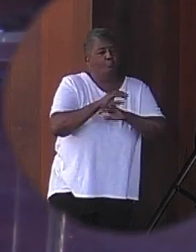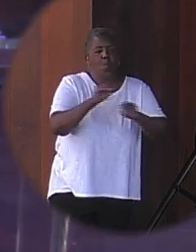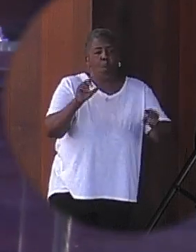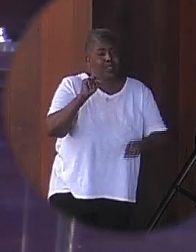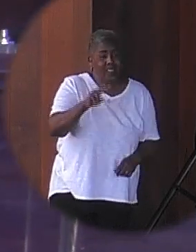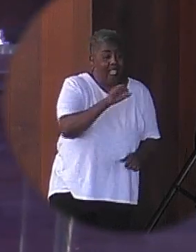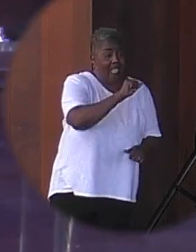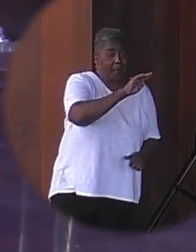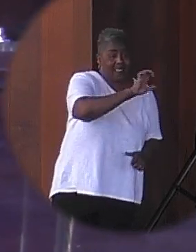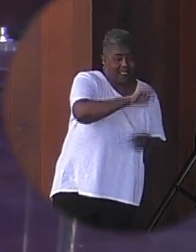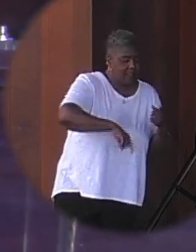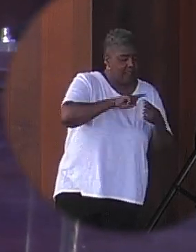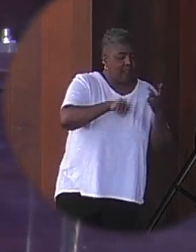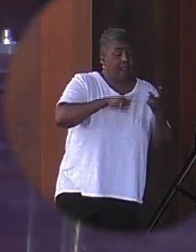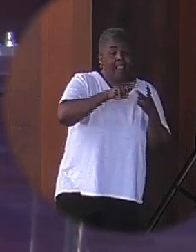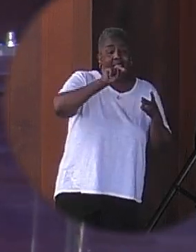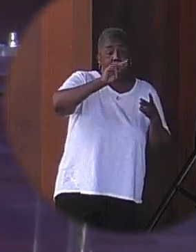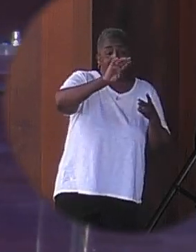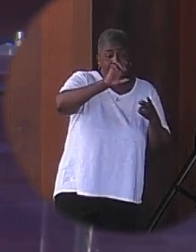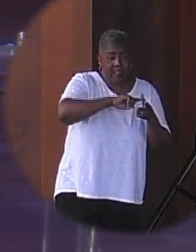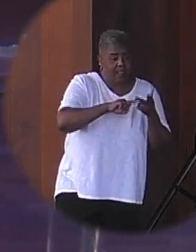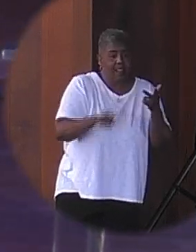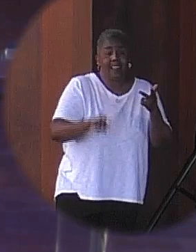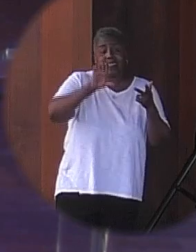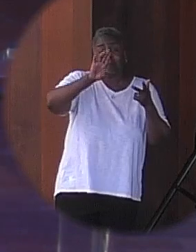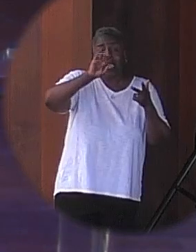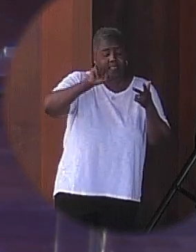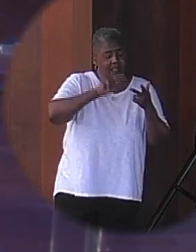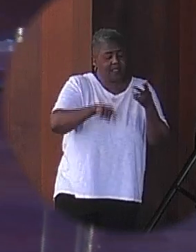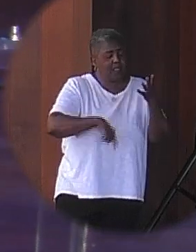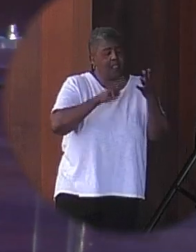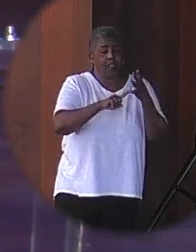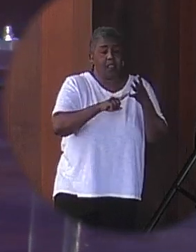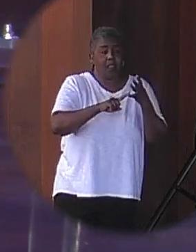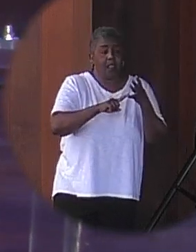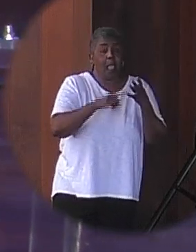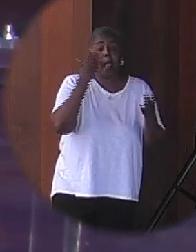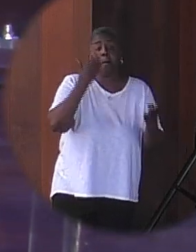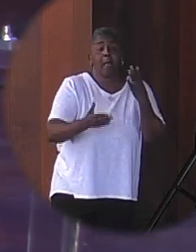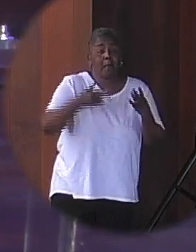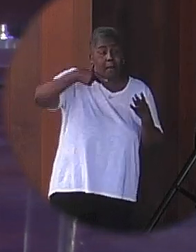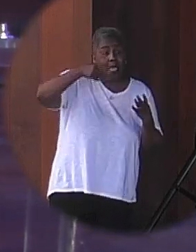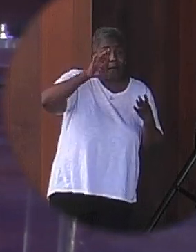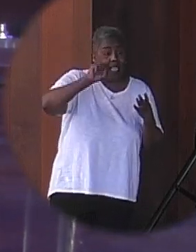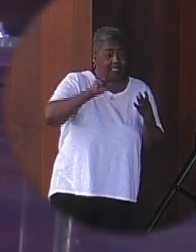We had ABC, NBC, CBS, and maybe